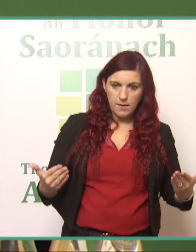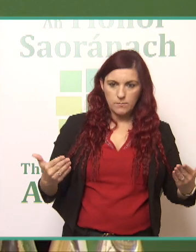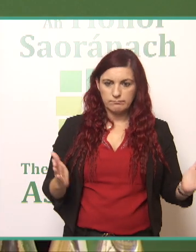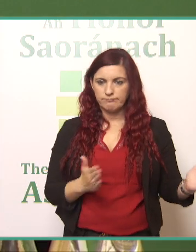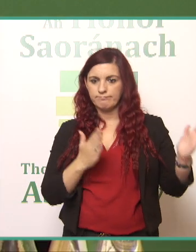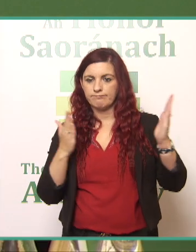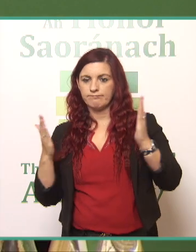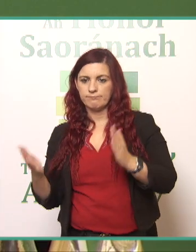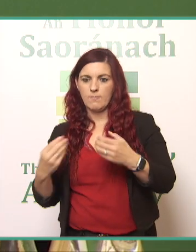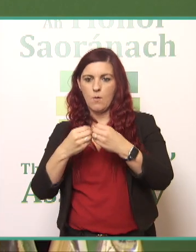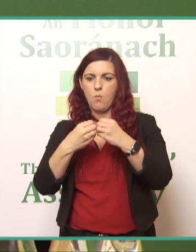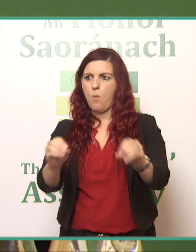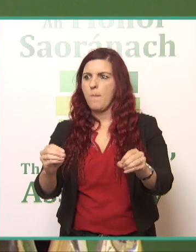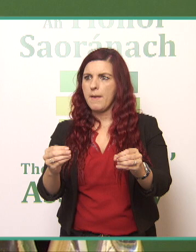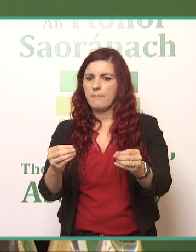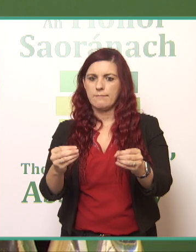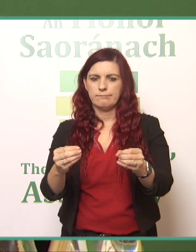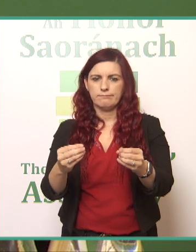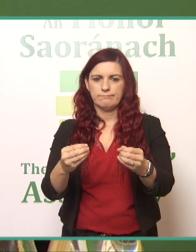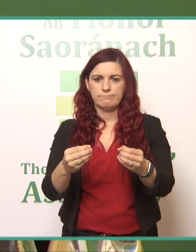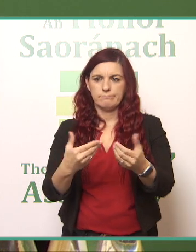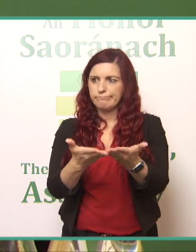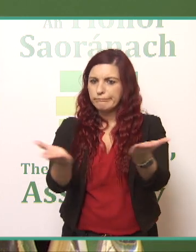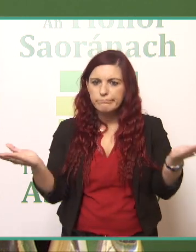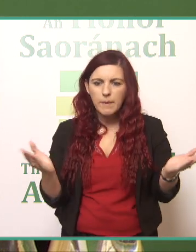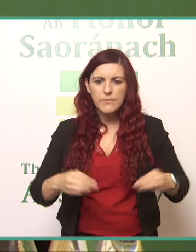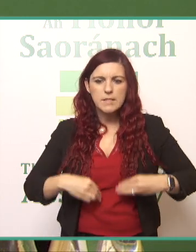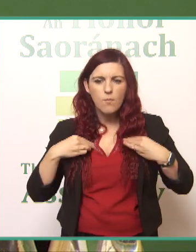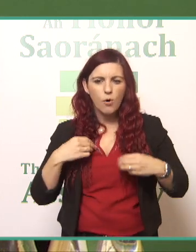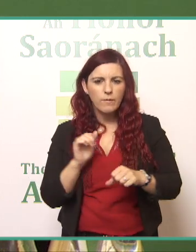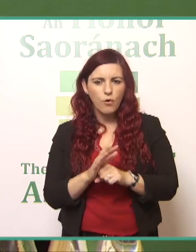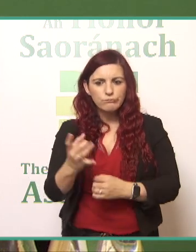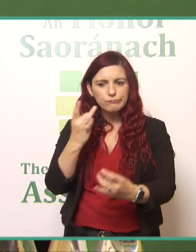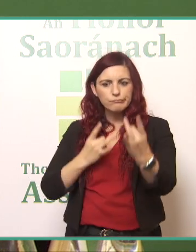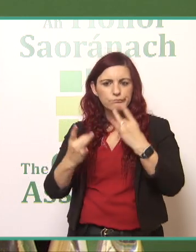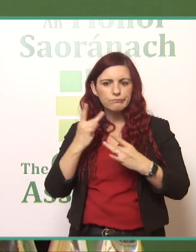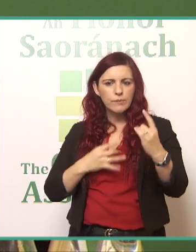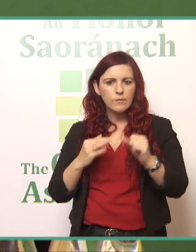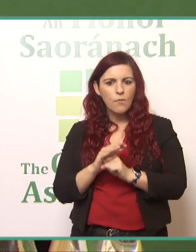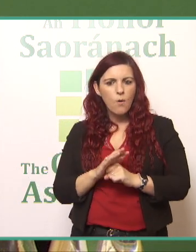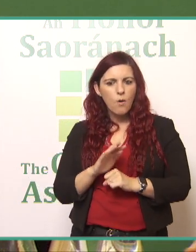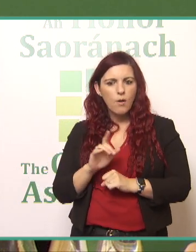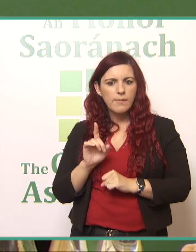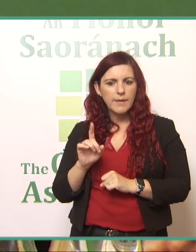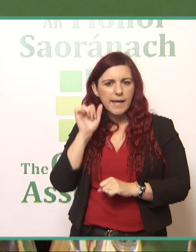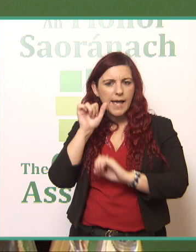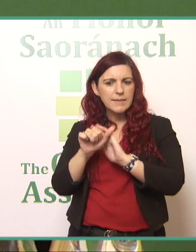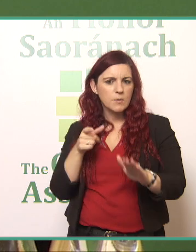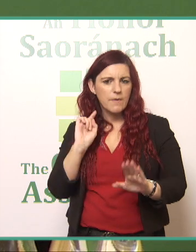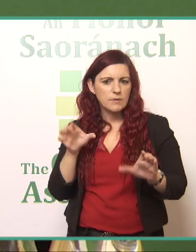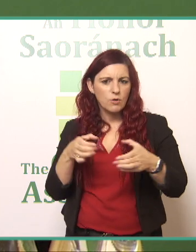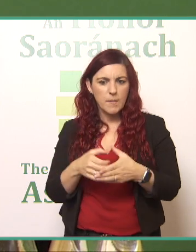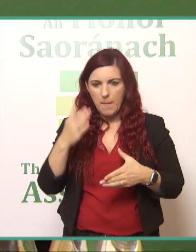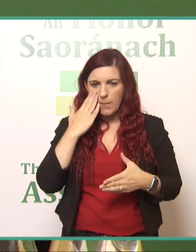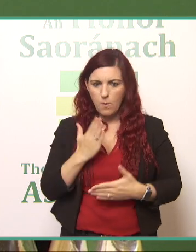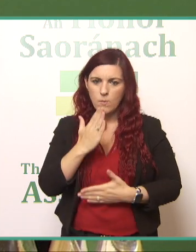Let's open our plenary this morning with questions that are on your mind from last night. And I know one or two people have said